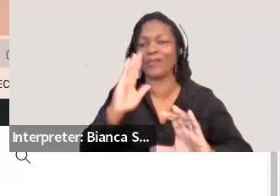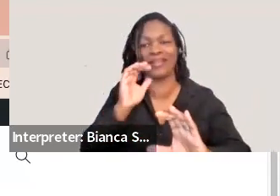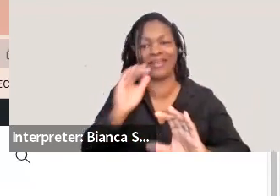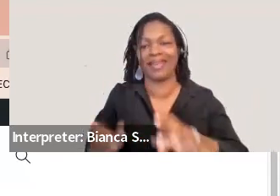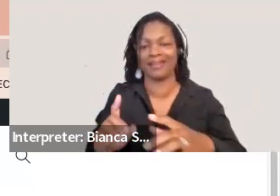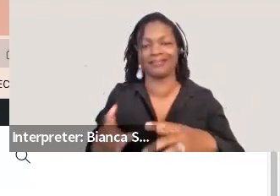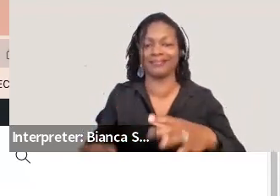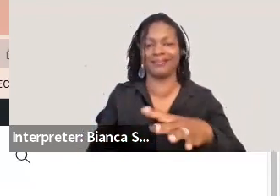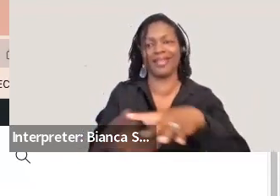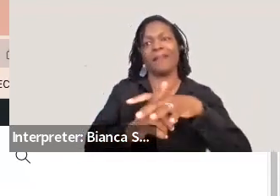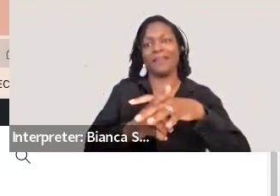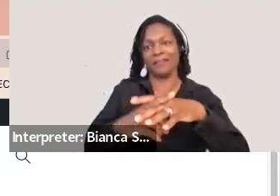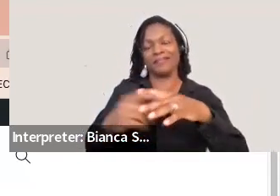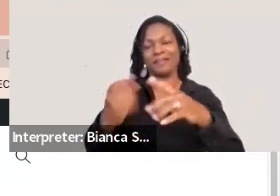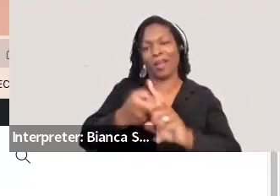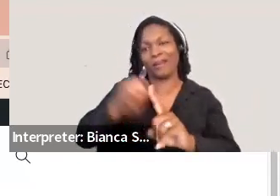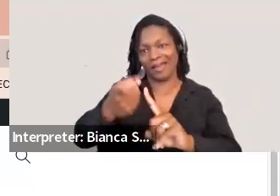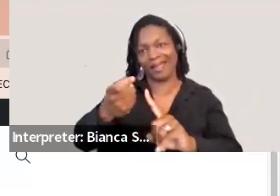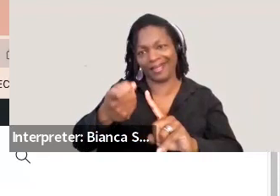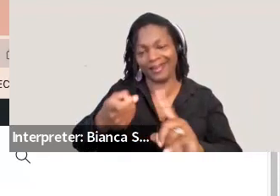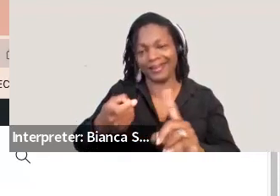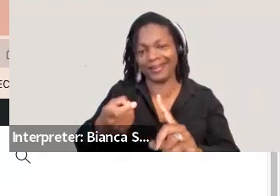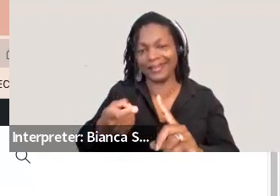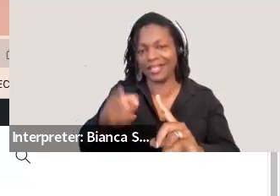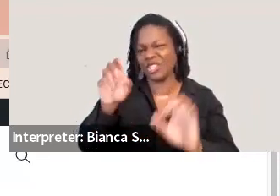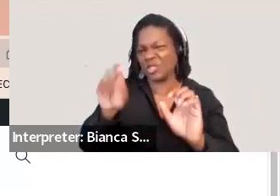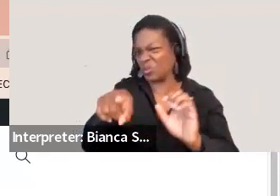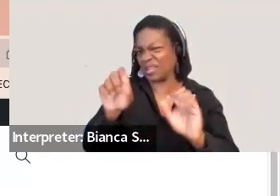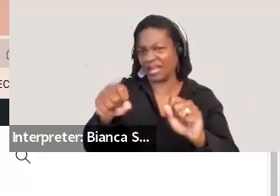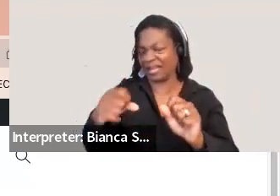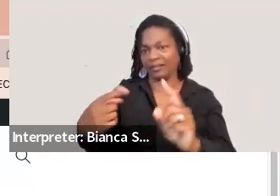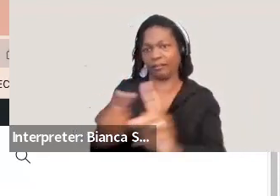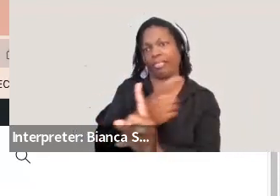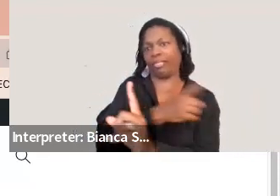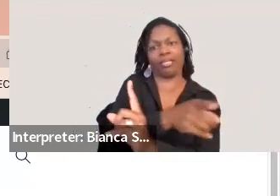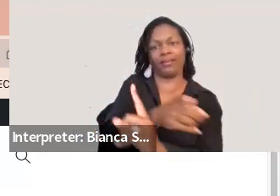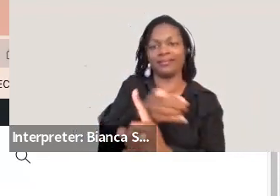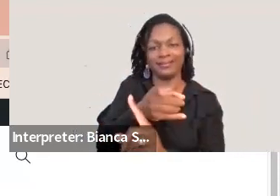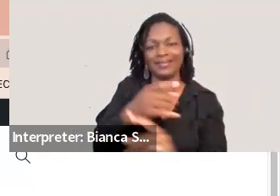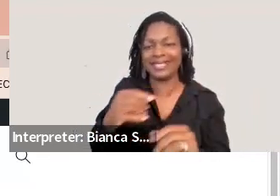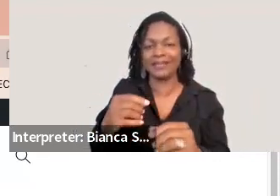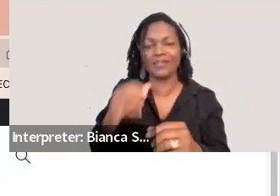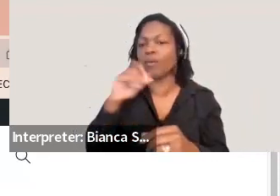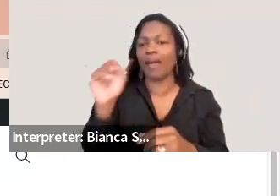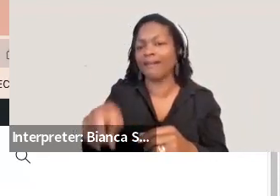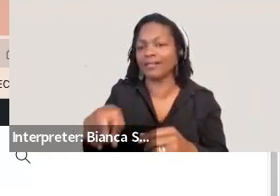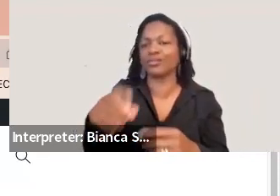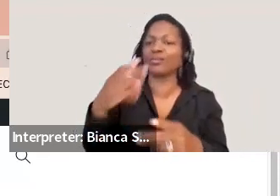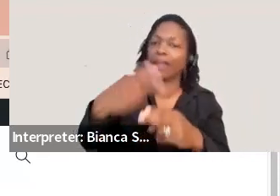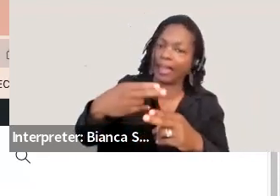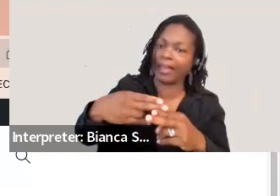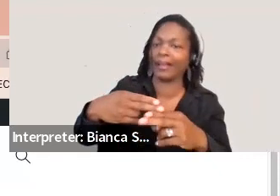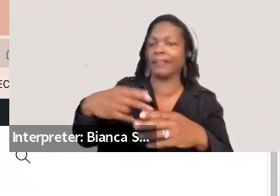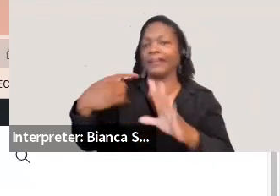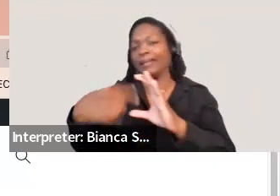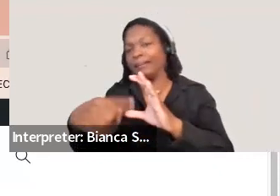you do it from your computer for the first time, and you can bypass that part. It's optional to put your name and email. It's just so we can